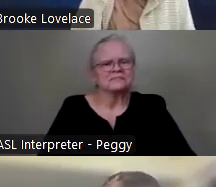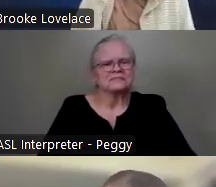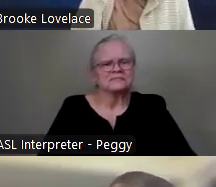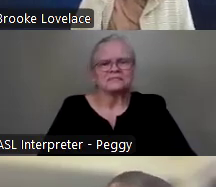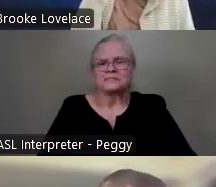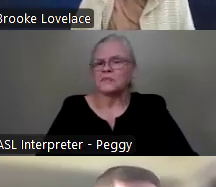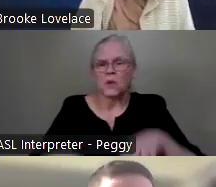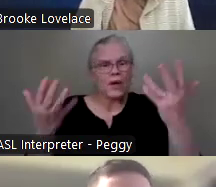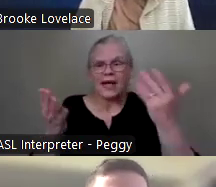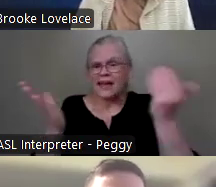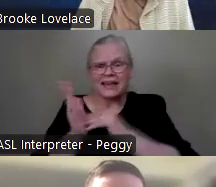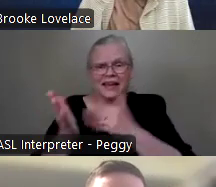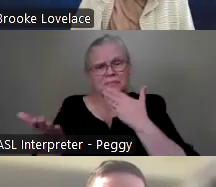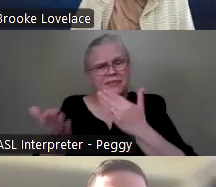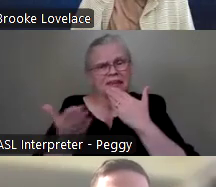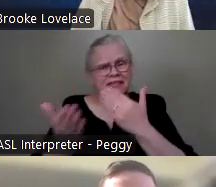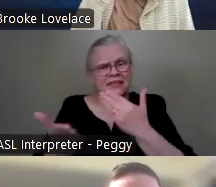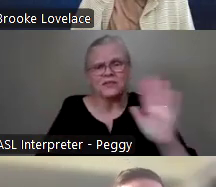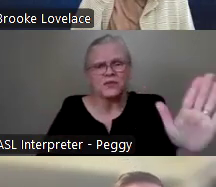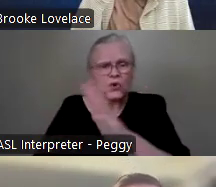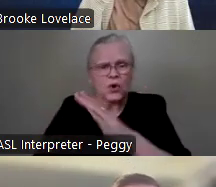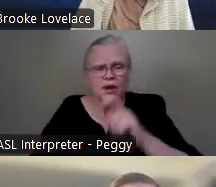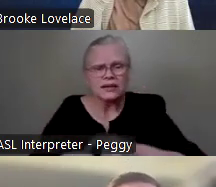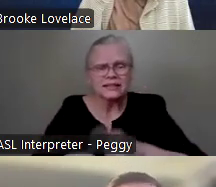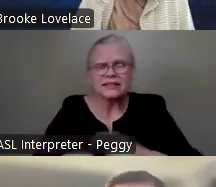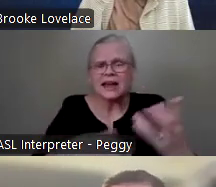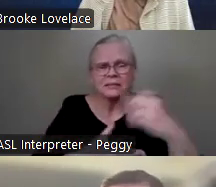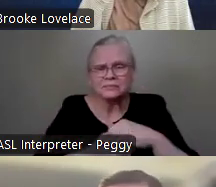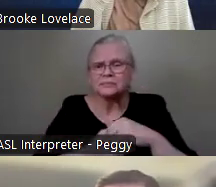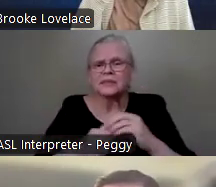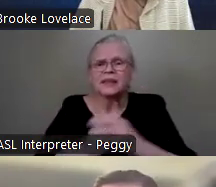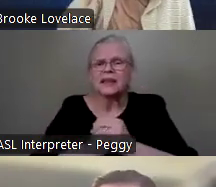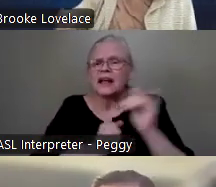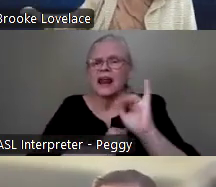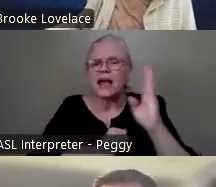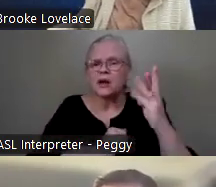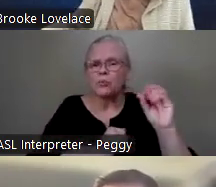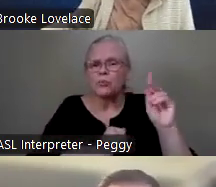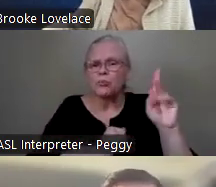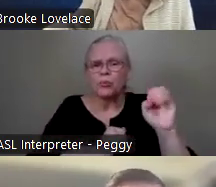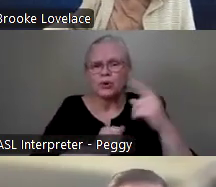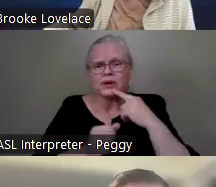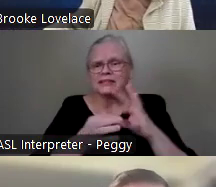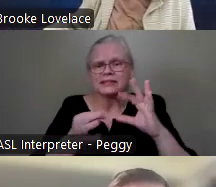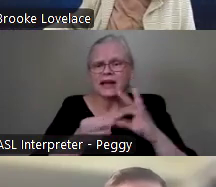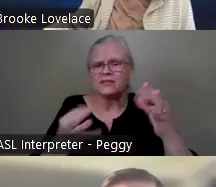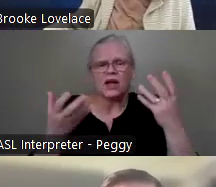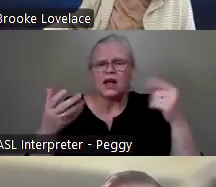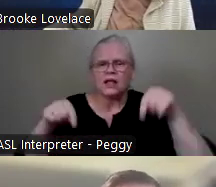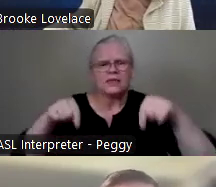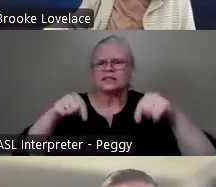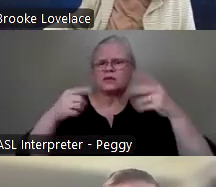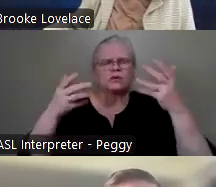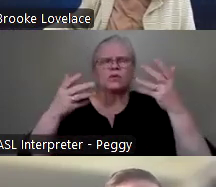Well, again, I really want to thank everybody for your time and engagement today. So, like Brooke said, we don't want this to be the end of any sort